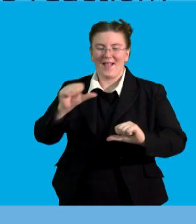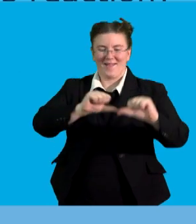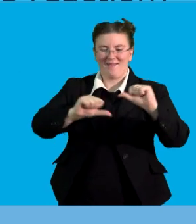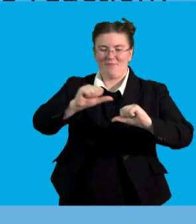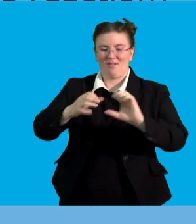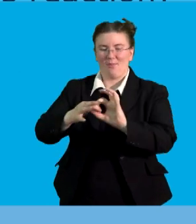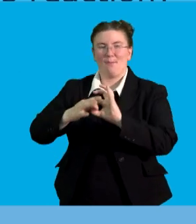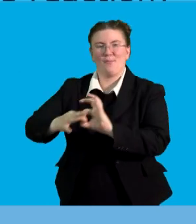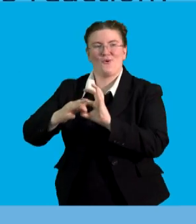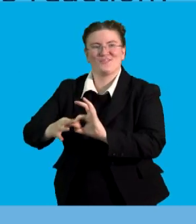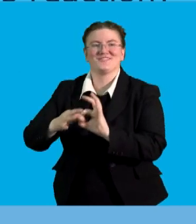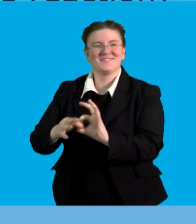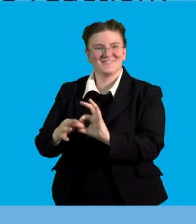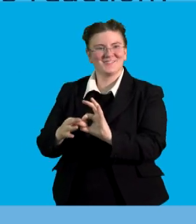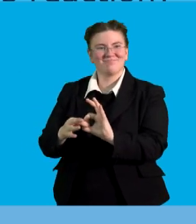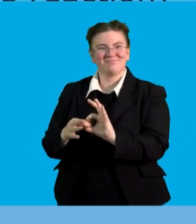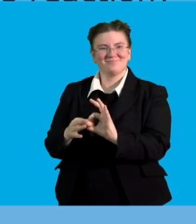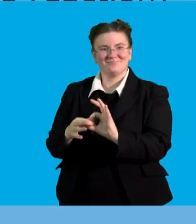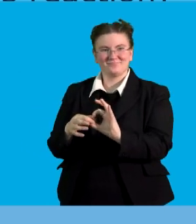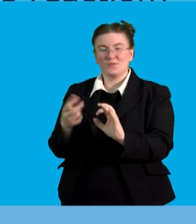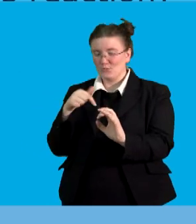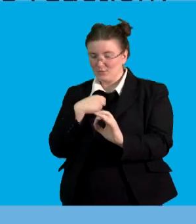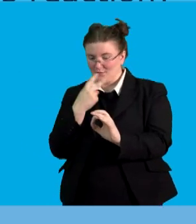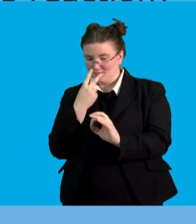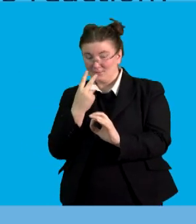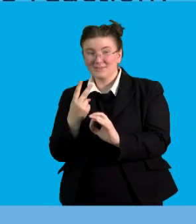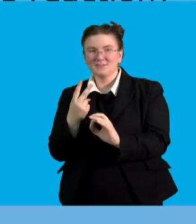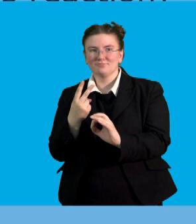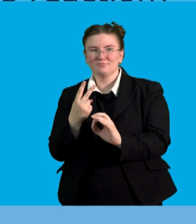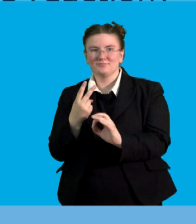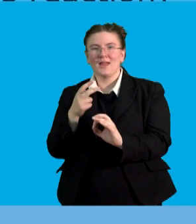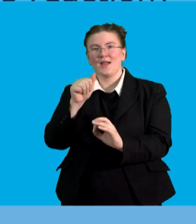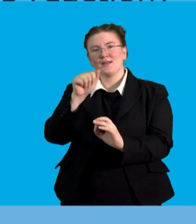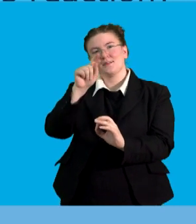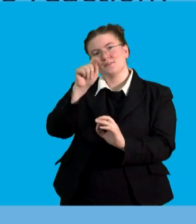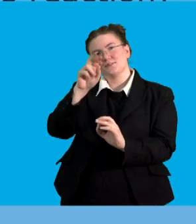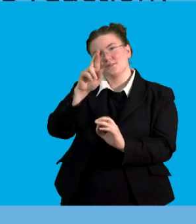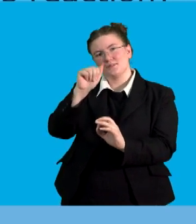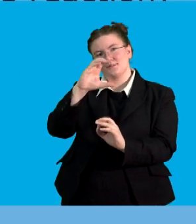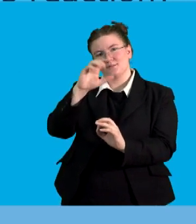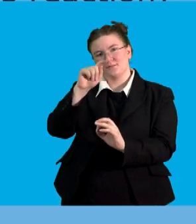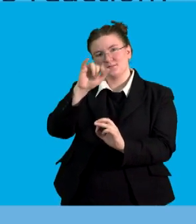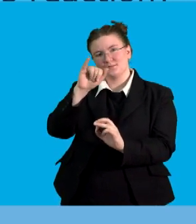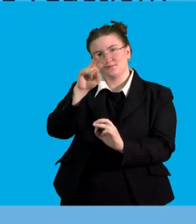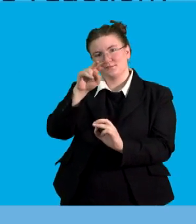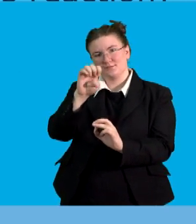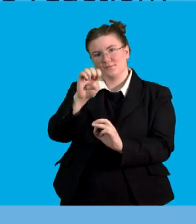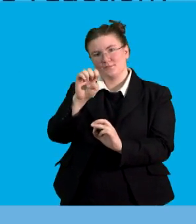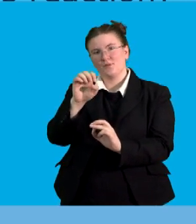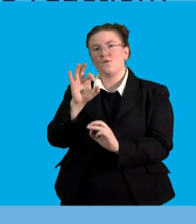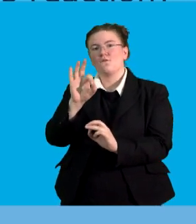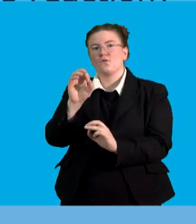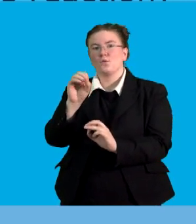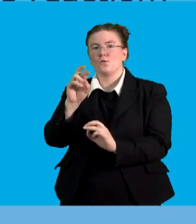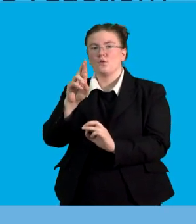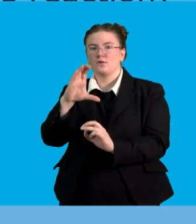And those chemical bonds, we are saying that they are your attractive forces. So they are held together